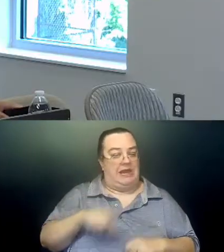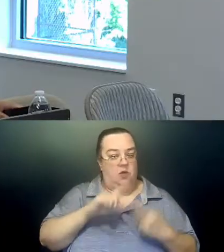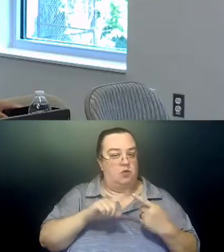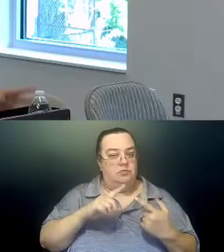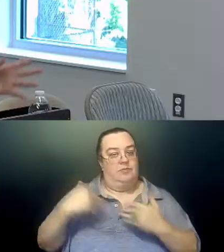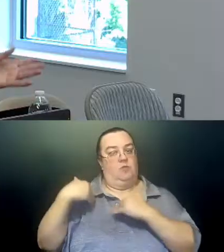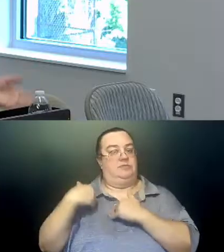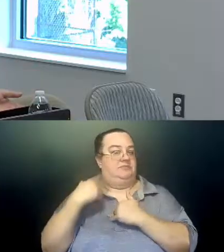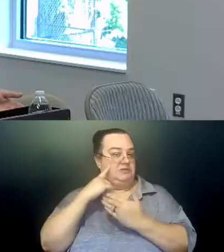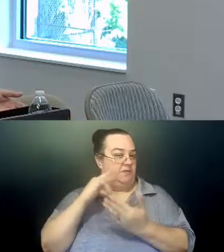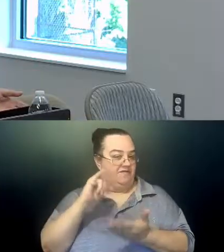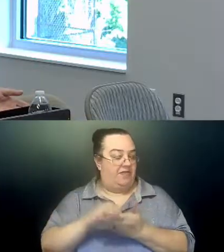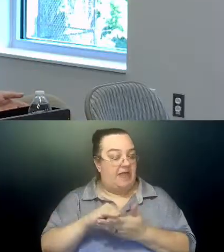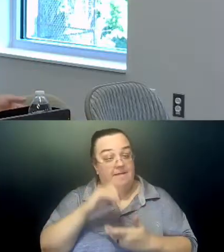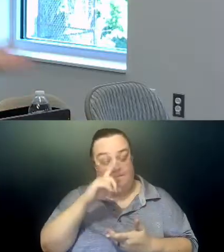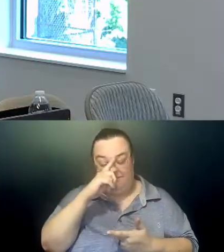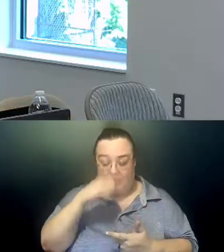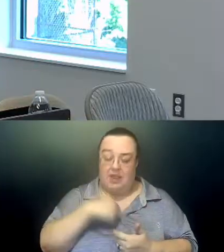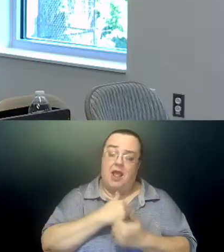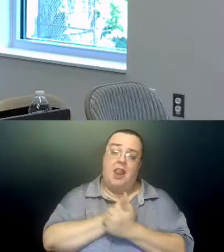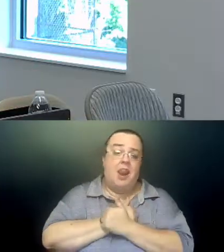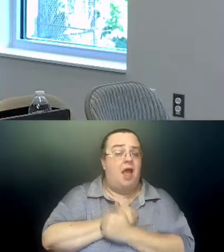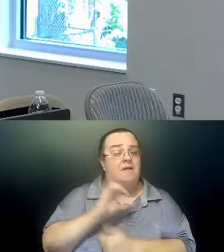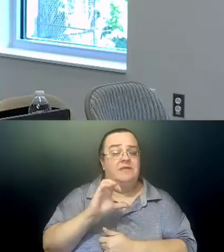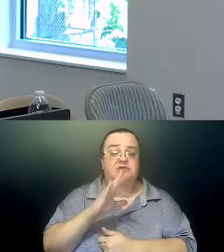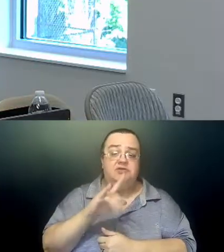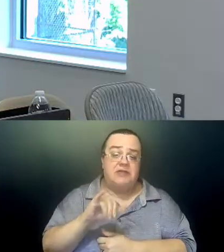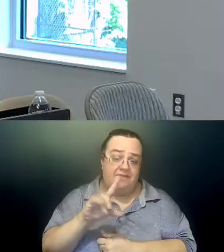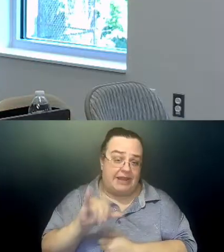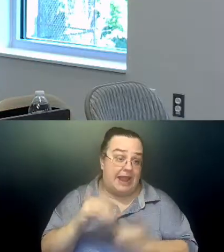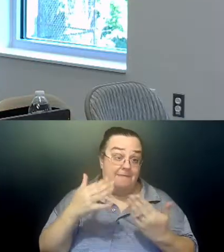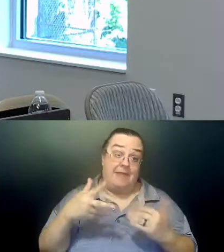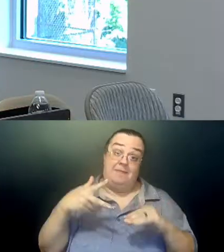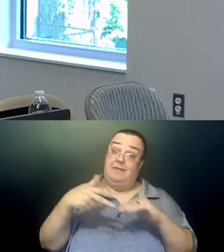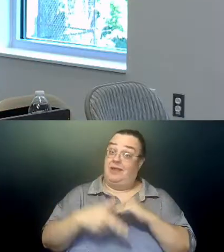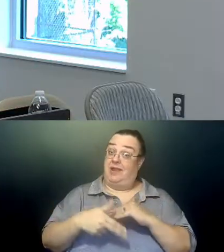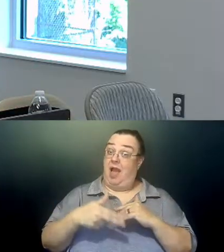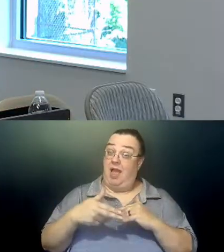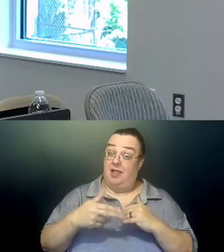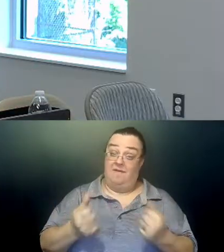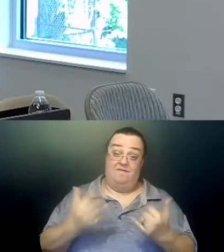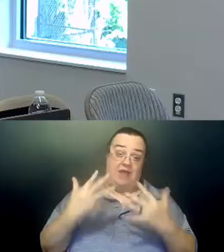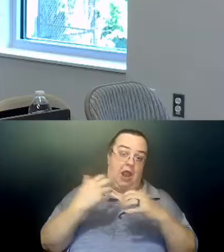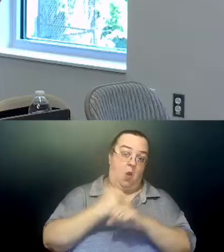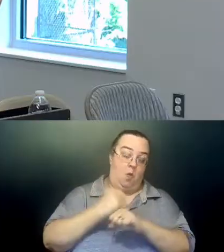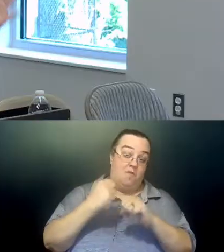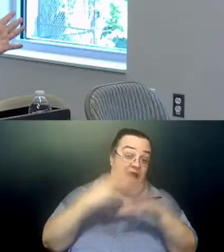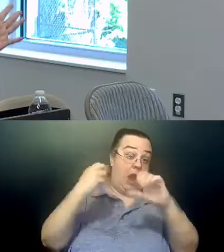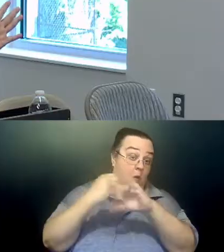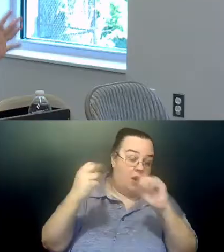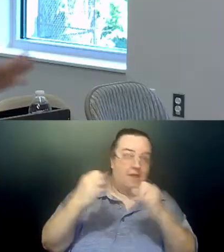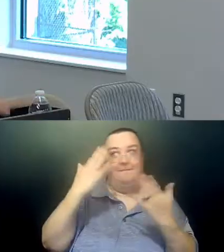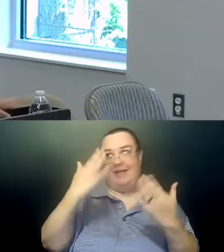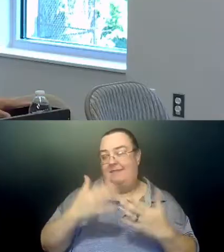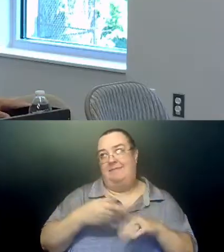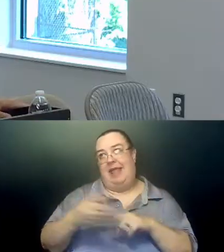responsibility for. I love Cheverly Day. Maybe we could cut the fireworks, mainly because I hate them, but other